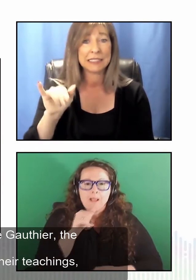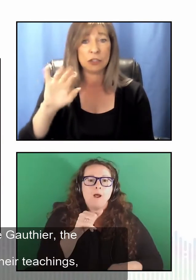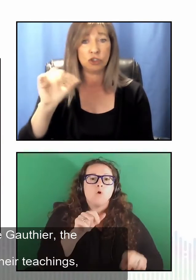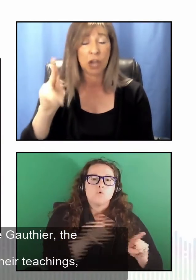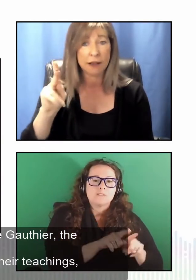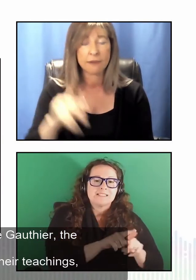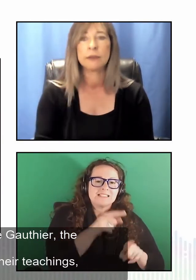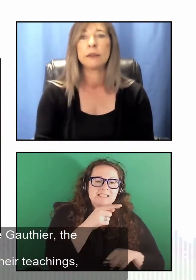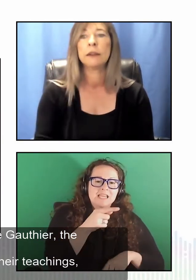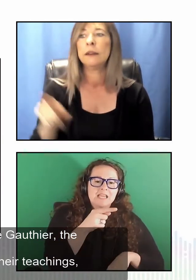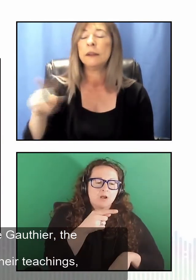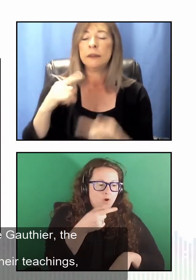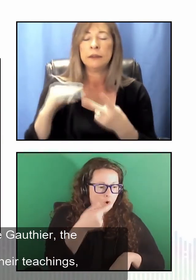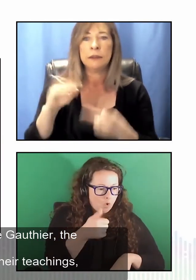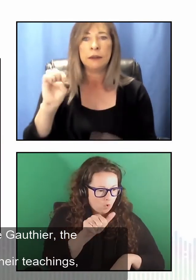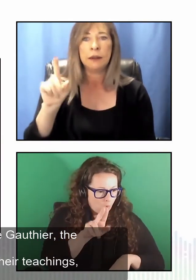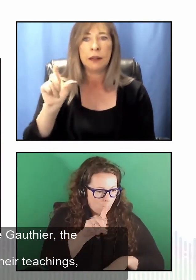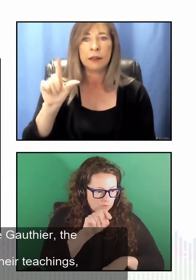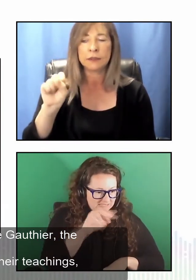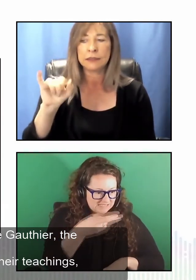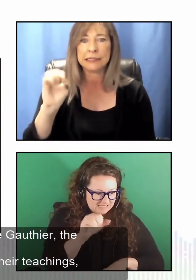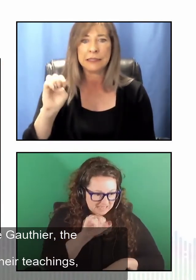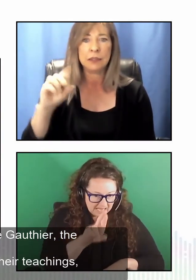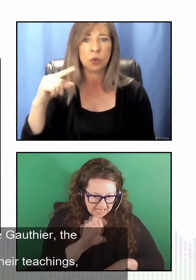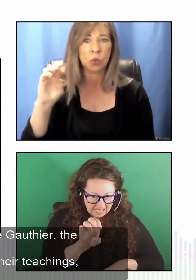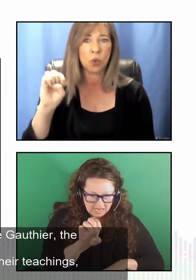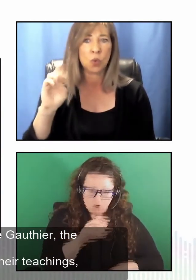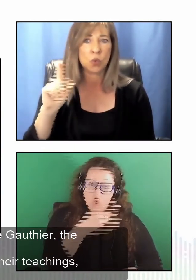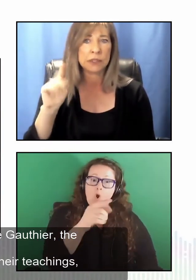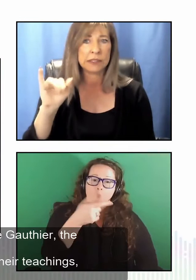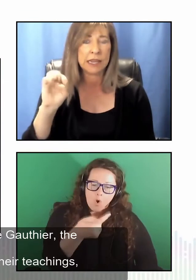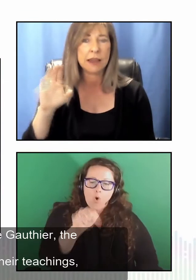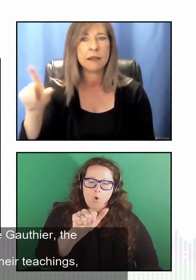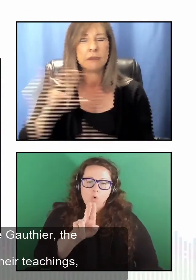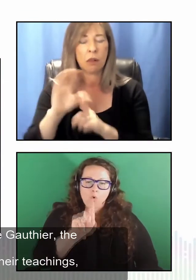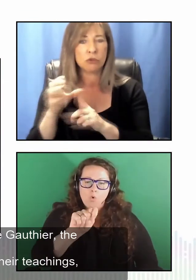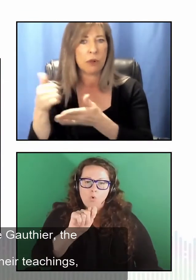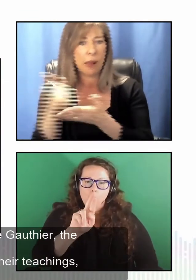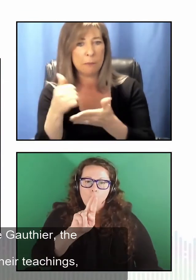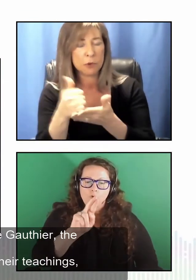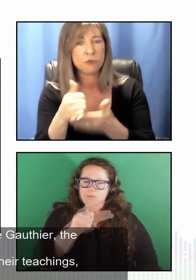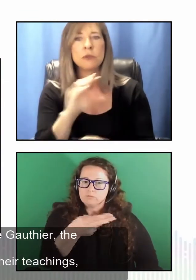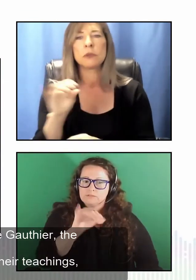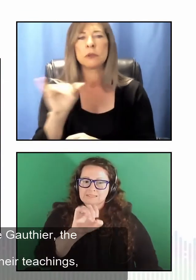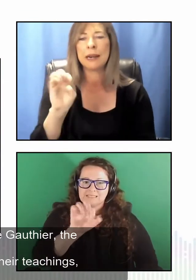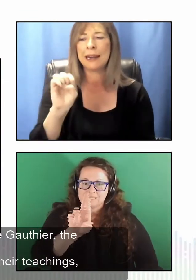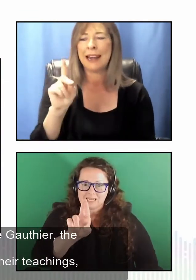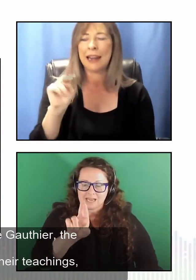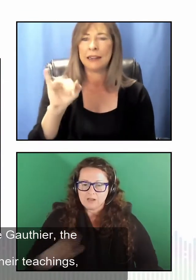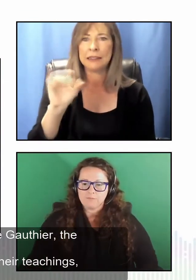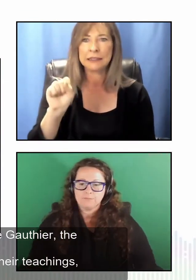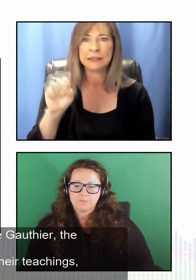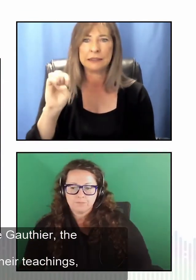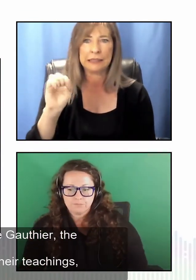helper, and Edna Elias, the Inuit knowledge holder, for their teachings which opened